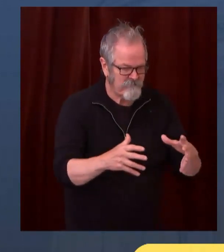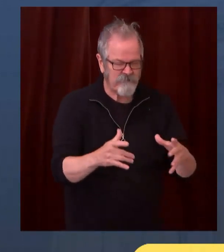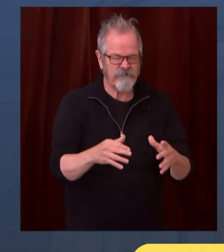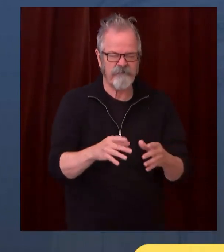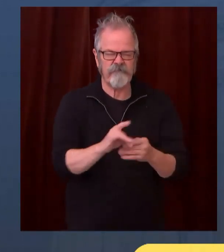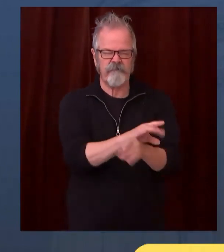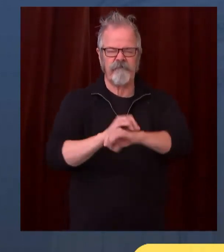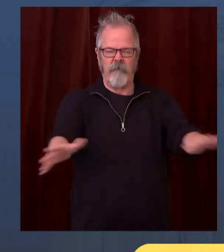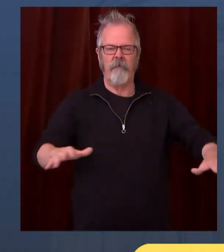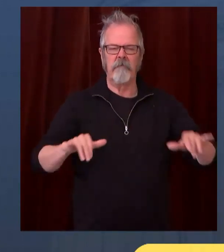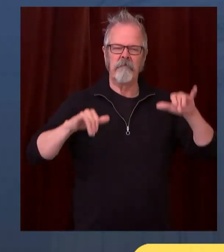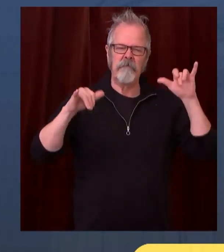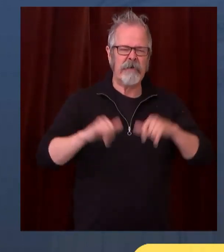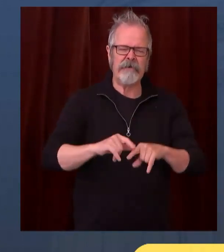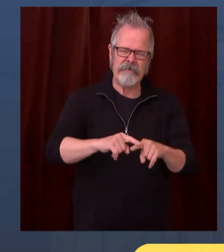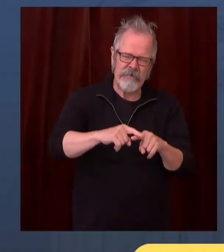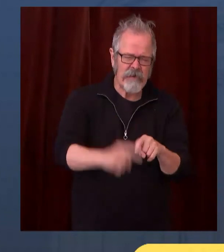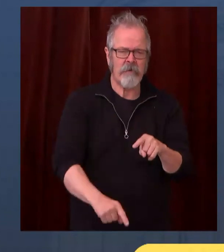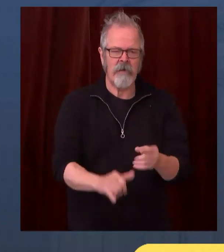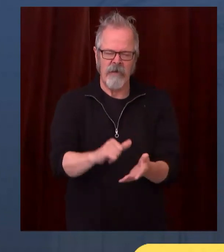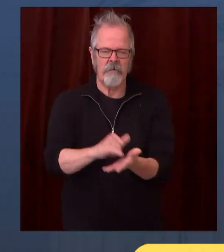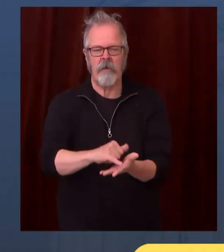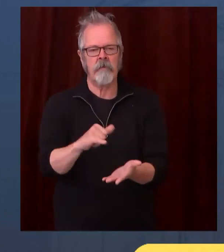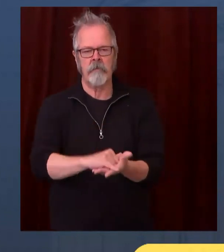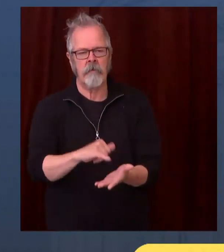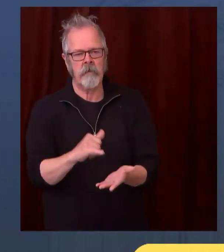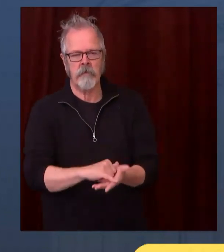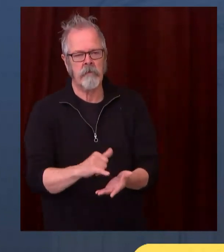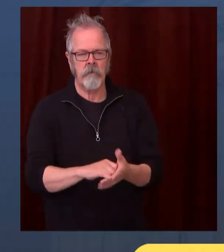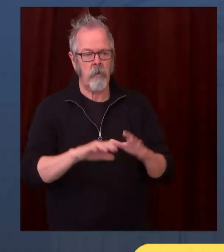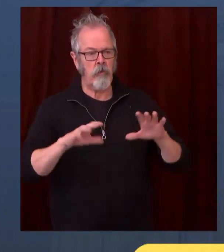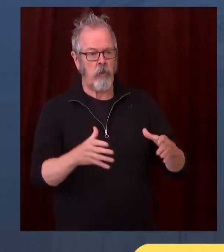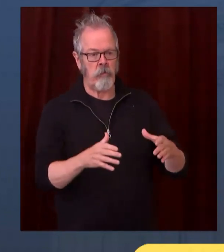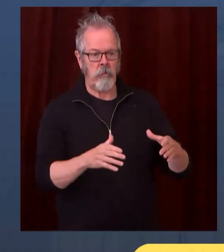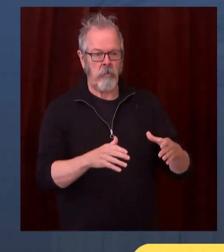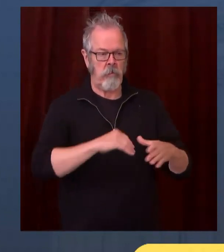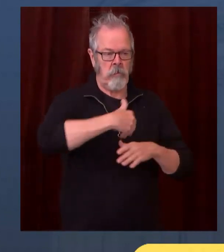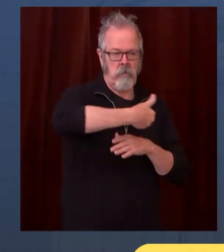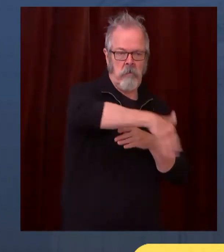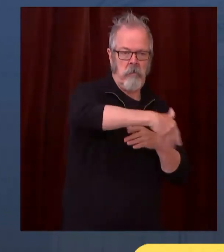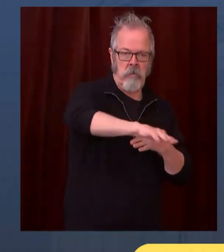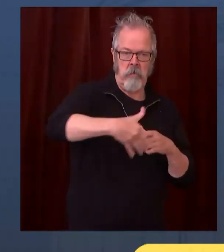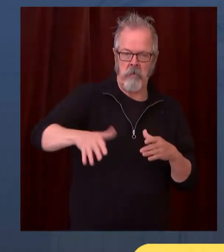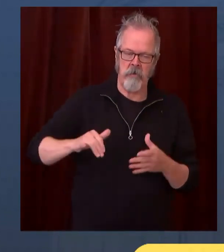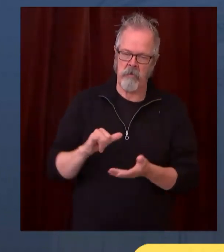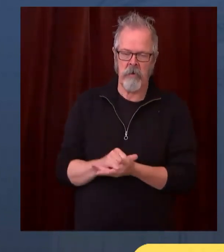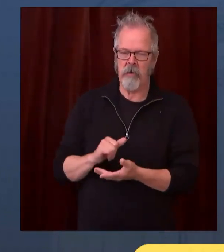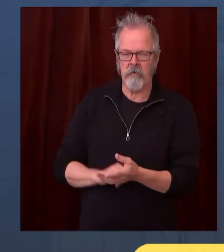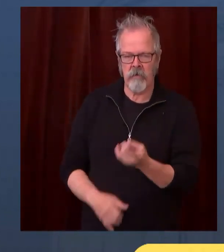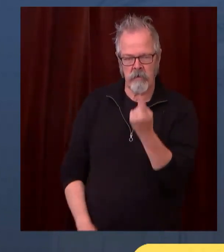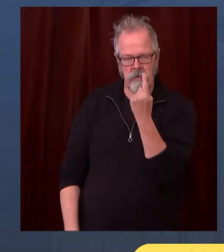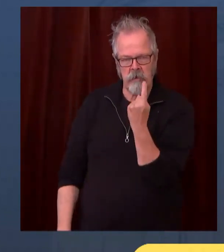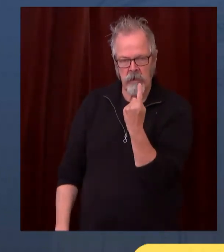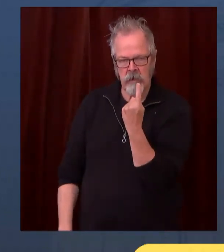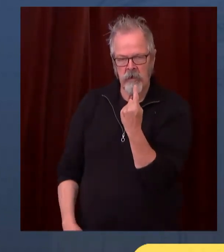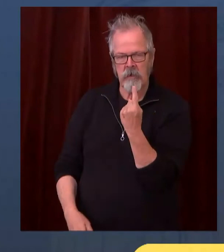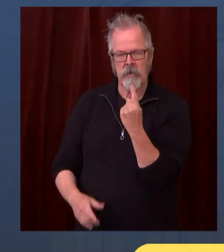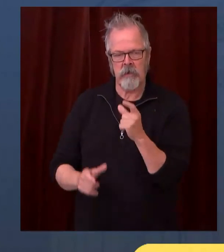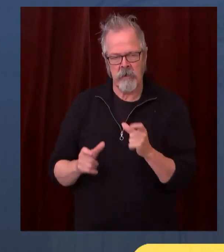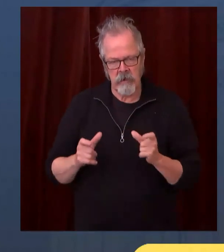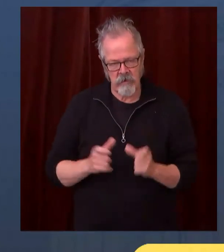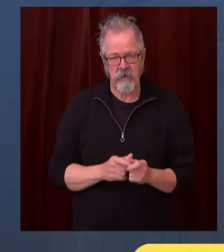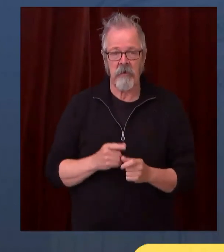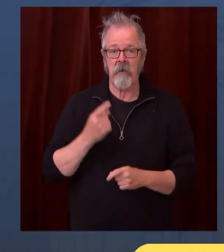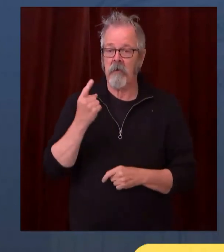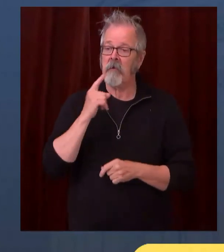guarantee one staffer will not get the disease, have no symptoms, have no fever, wash their